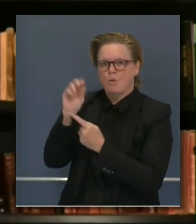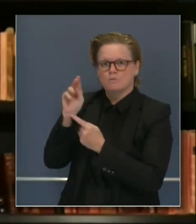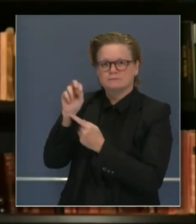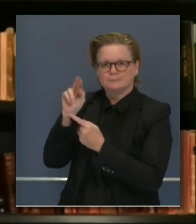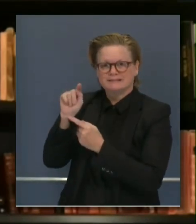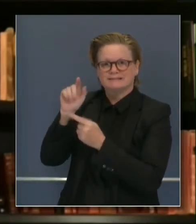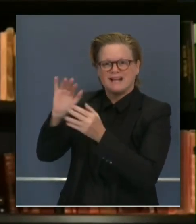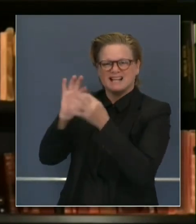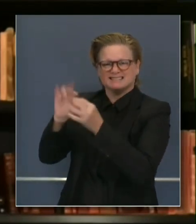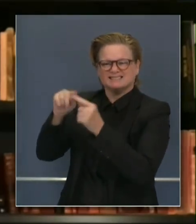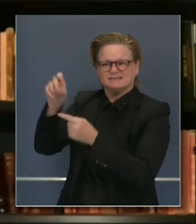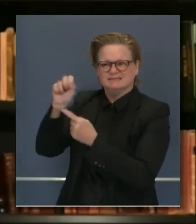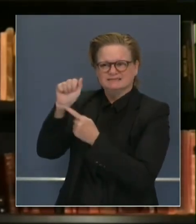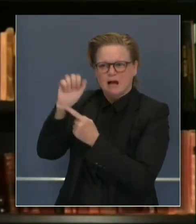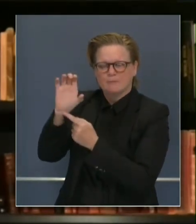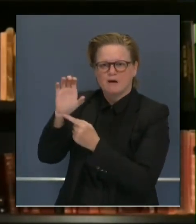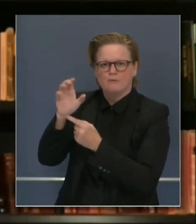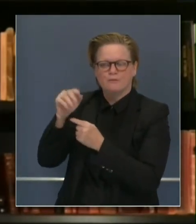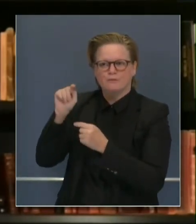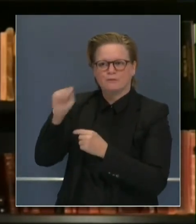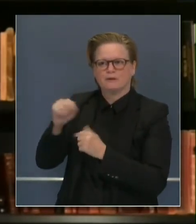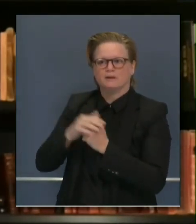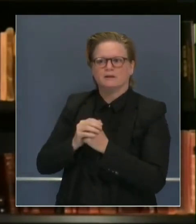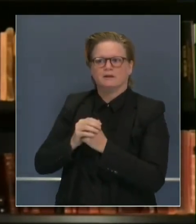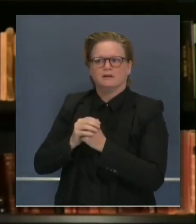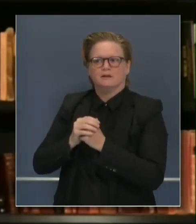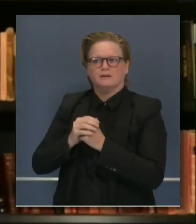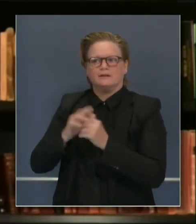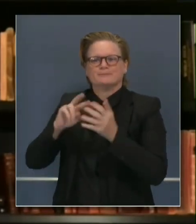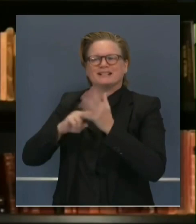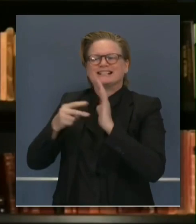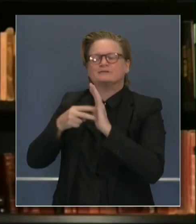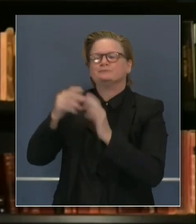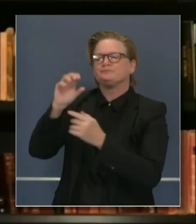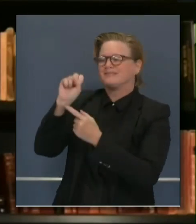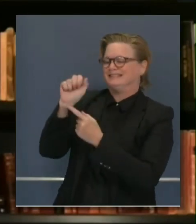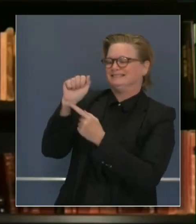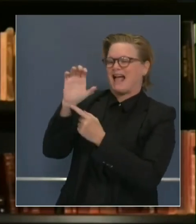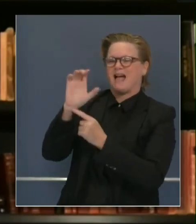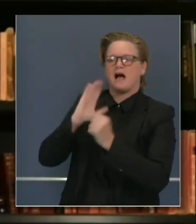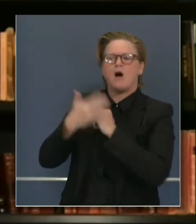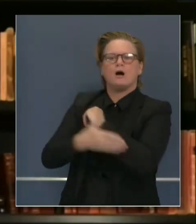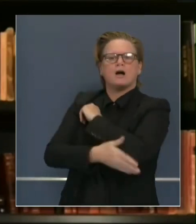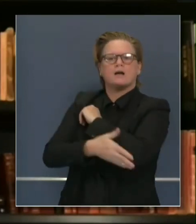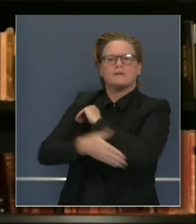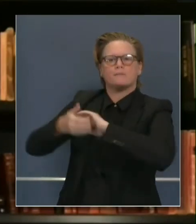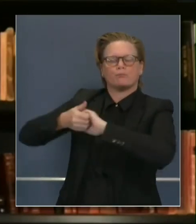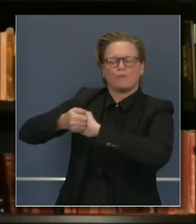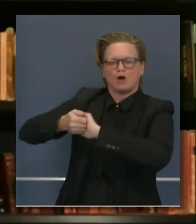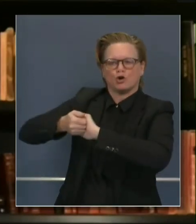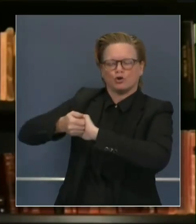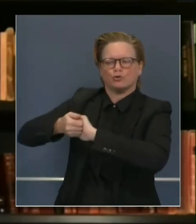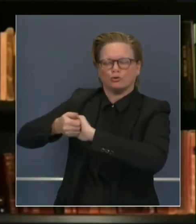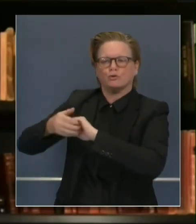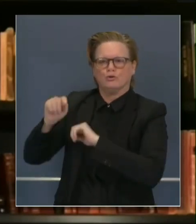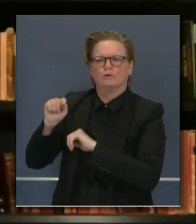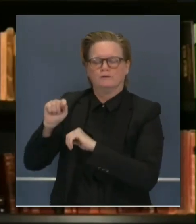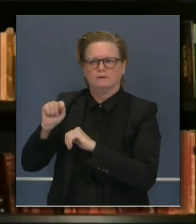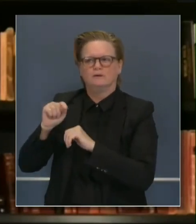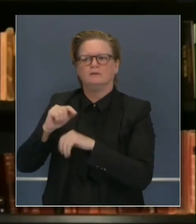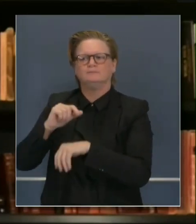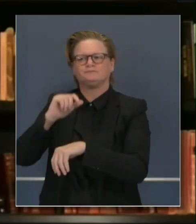of Cities, and forgive me if you don't know CSAC, it's our county partners. And we put together a protocol and a process. We